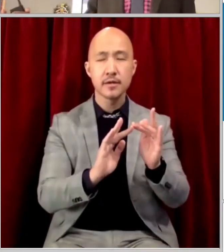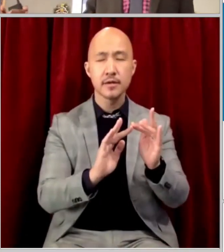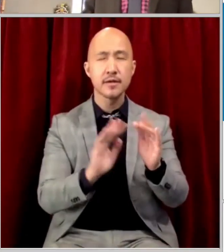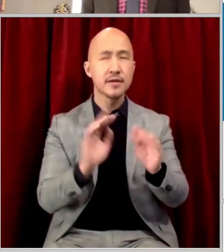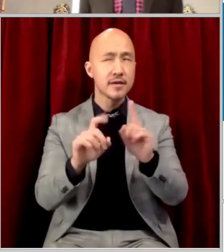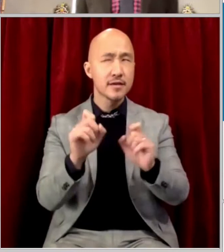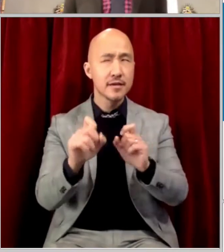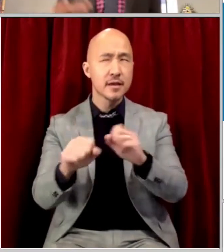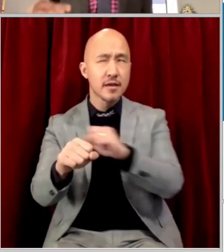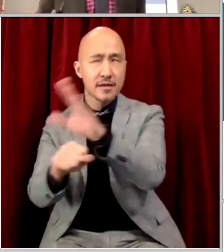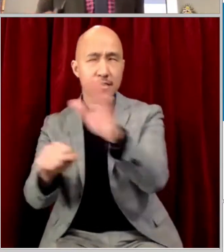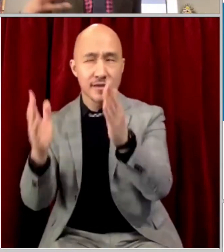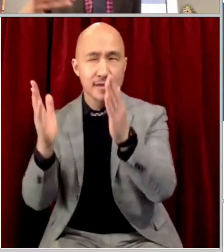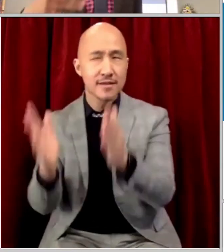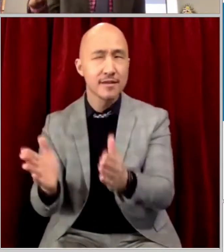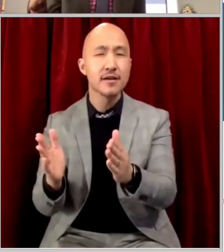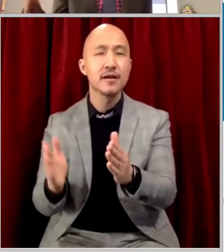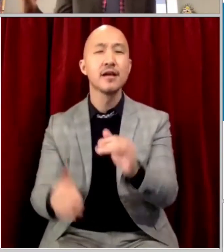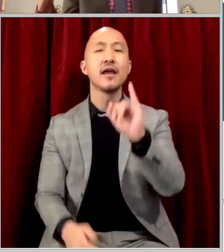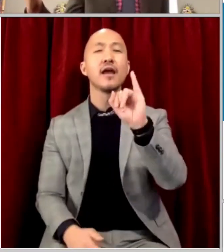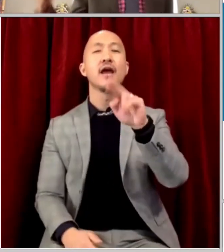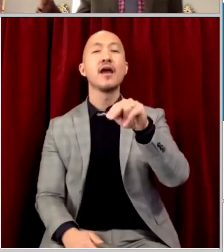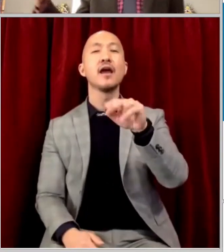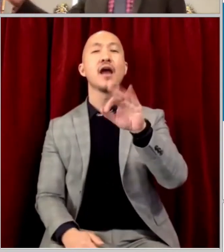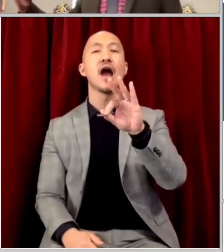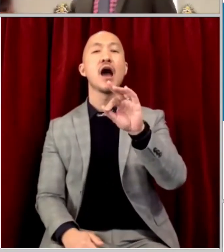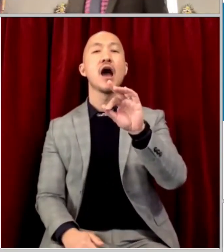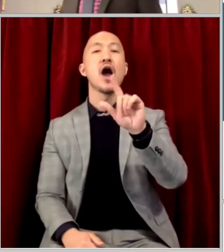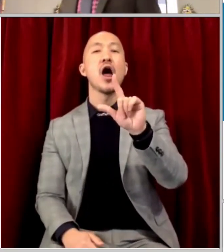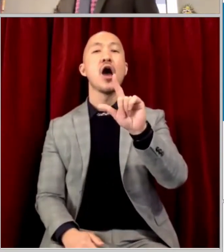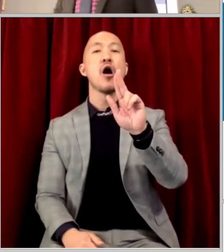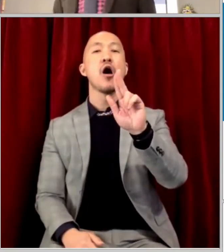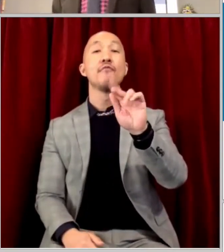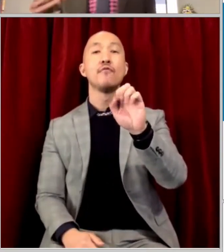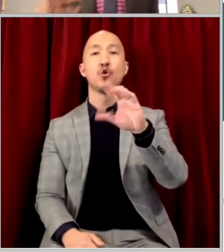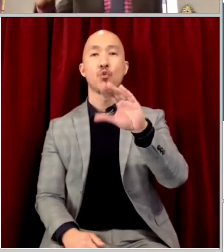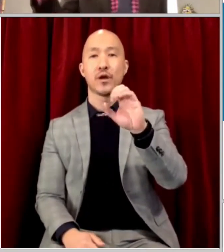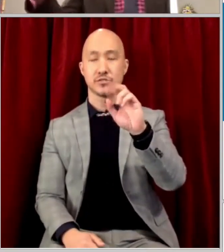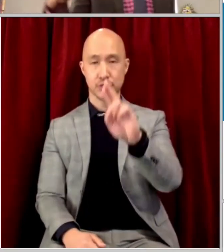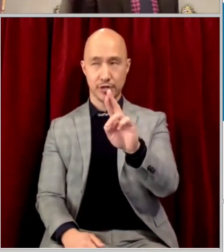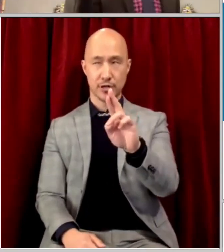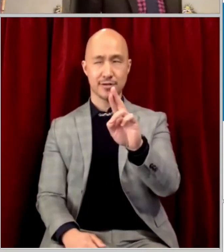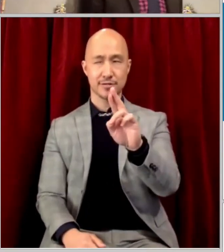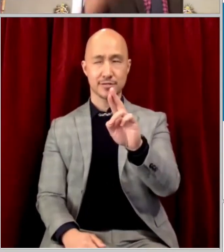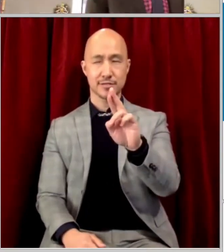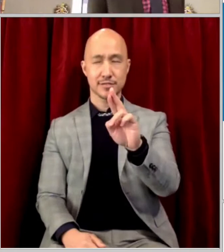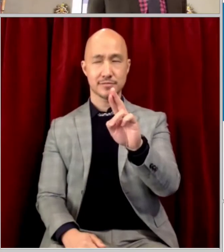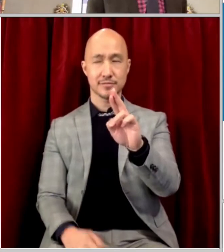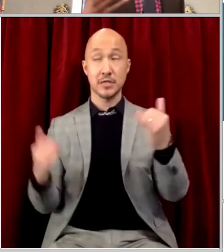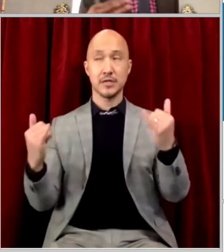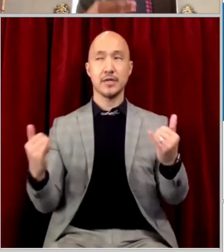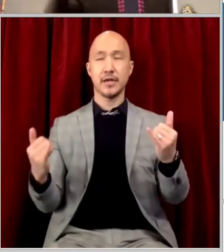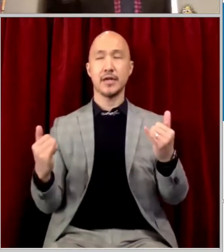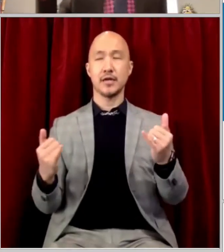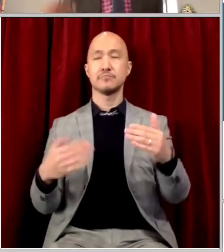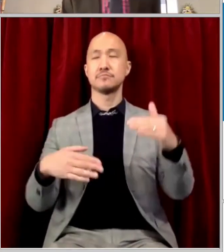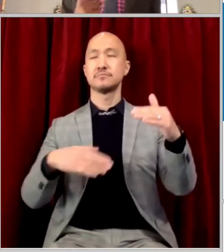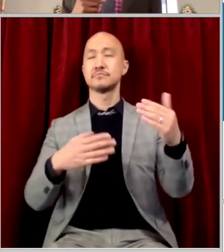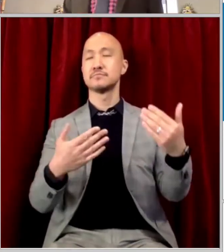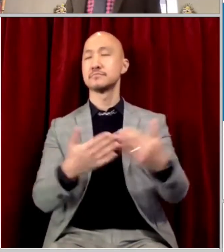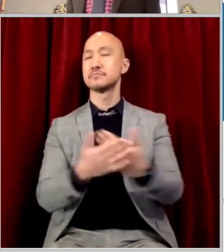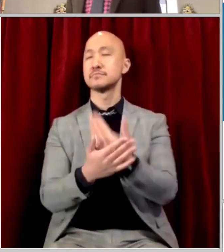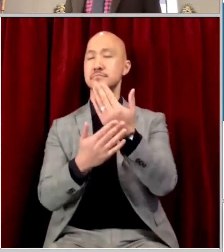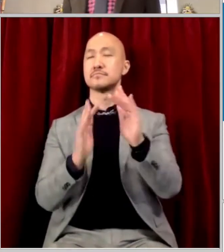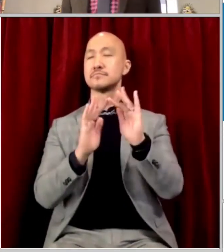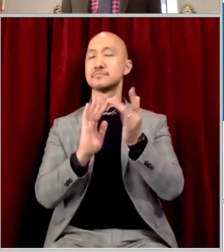influencer, right? I'm using that new 2022 language, right? Are you an influencer? I know the young people in the room, they get